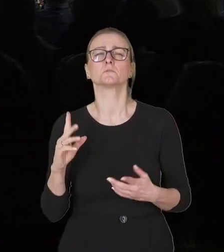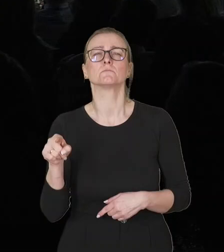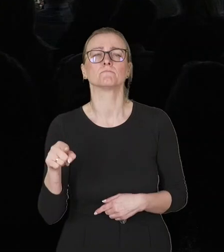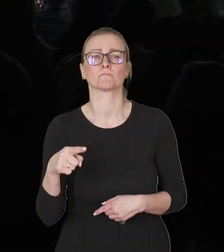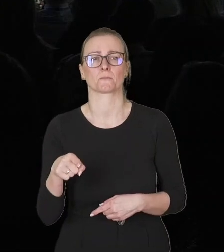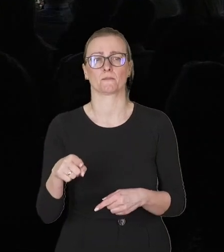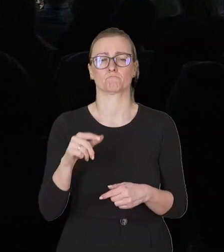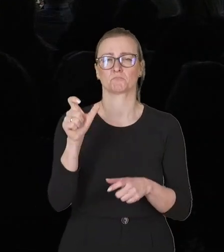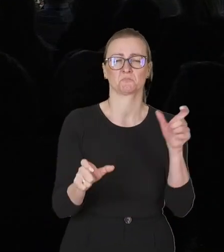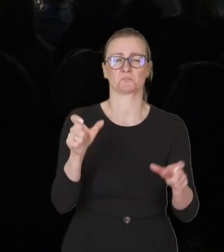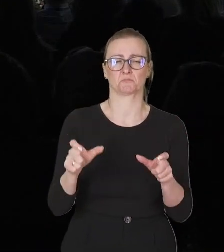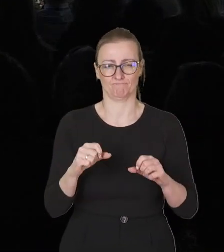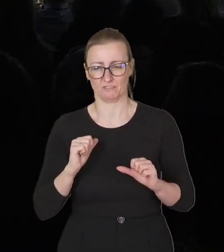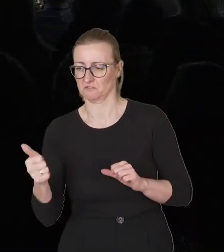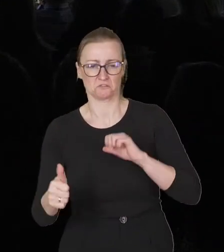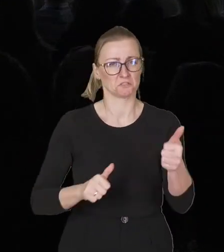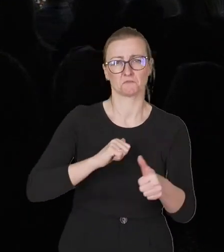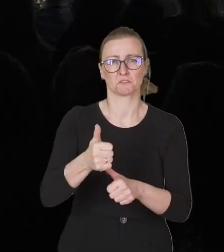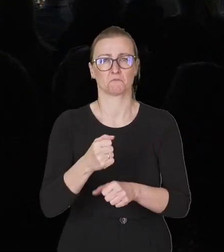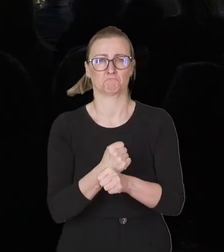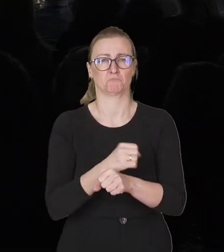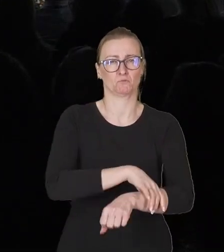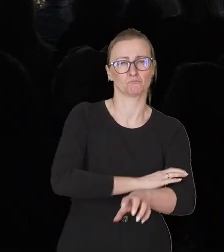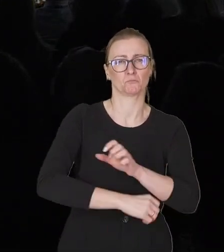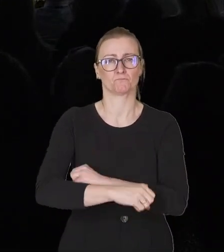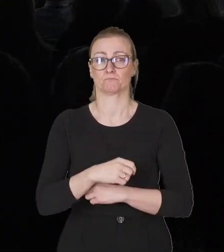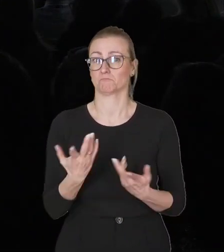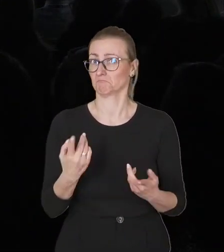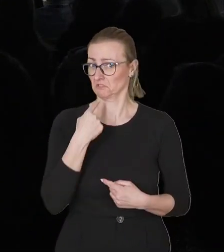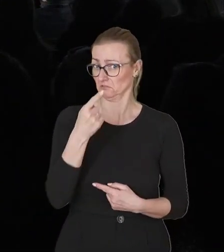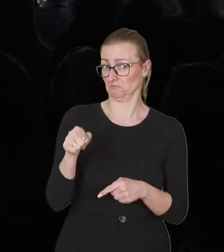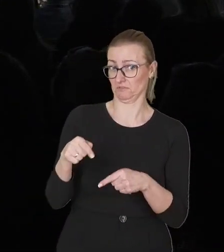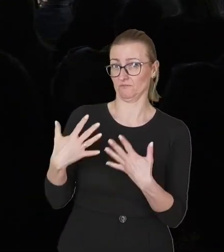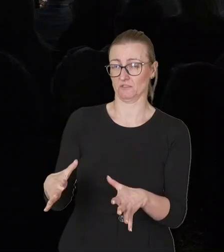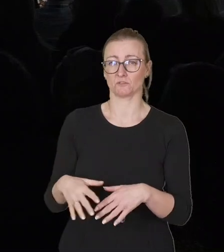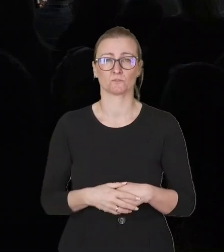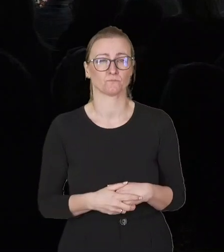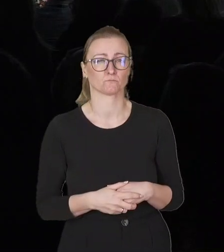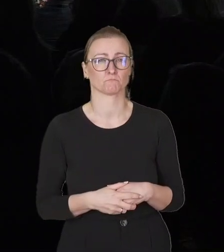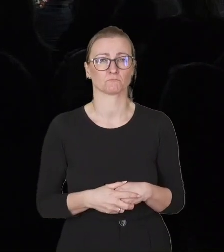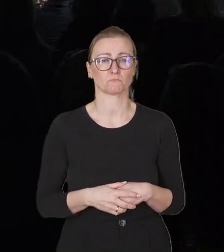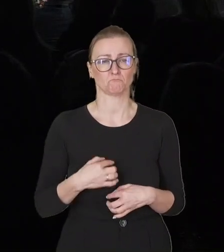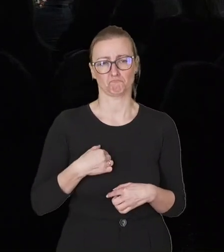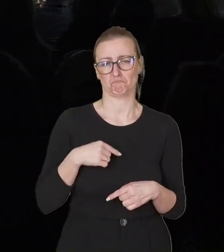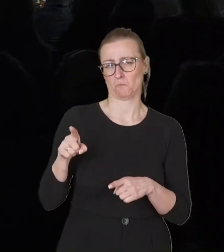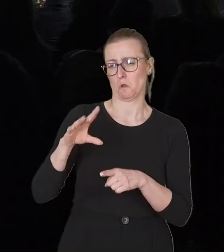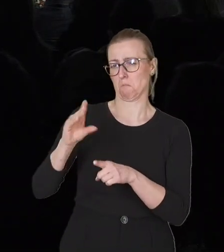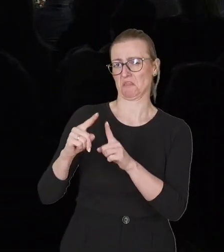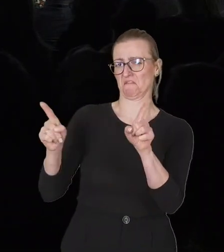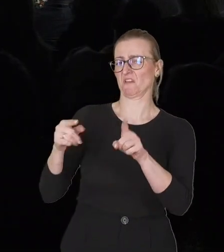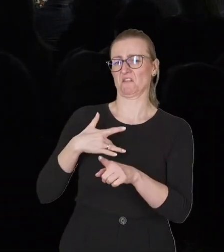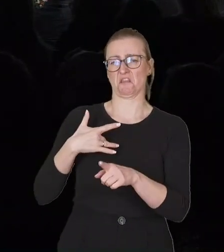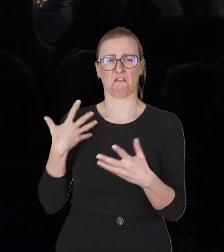you fit better to the big projects, to the big ideas, to the big goals of the European Union?